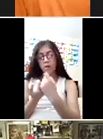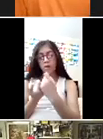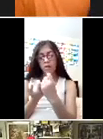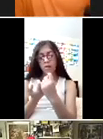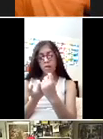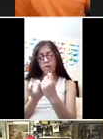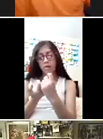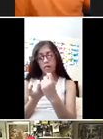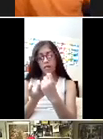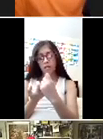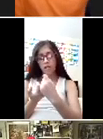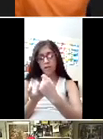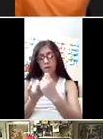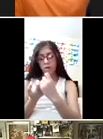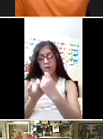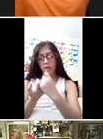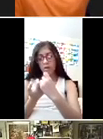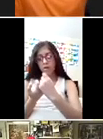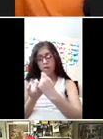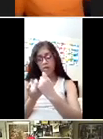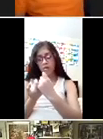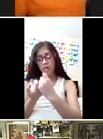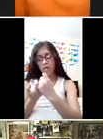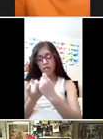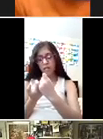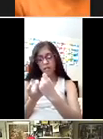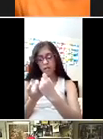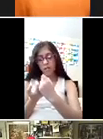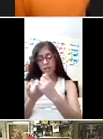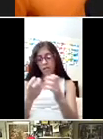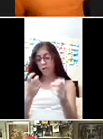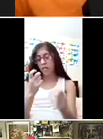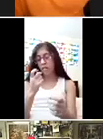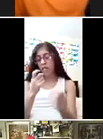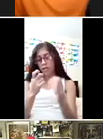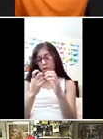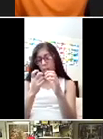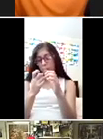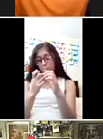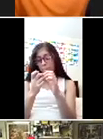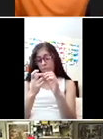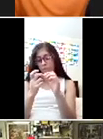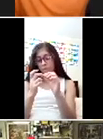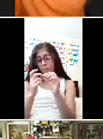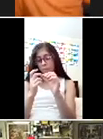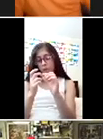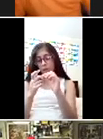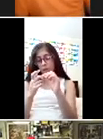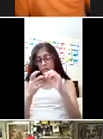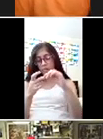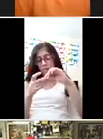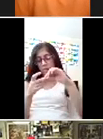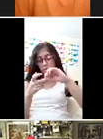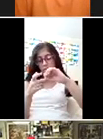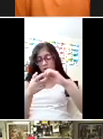But, you know, it just, it's a matter of style and who you like and everything else, you know? Yeah. Sometimes